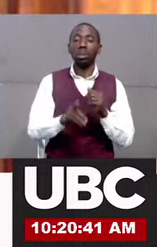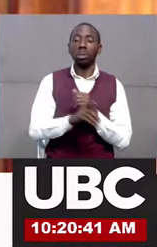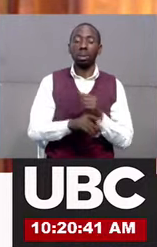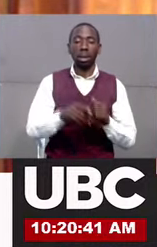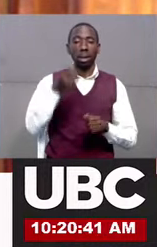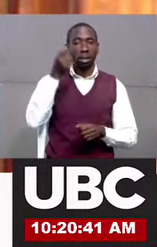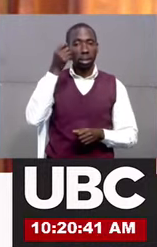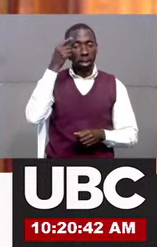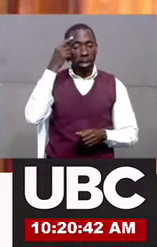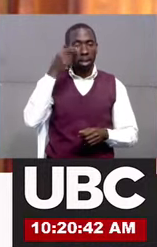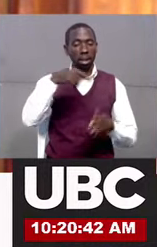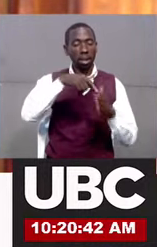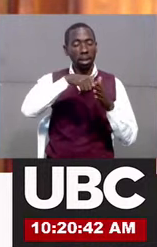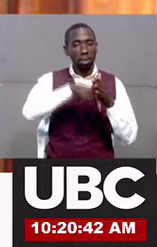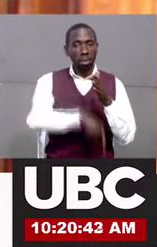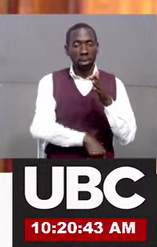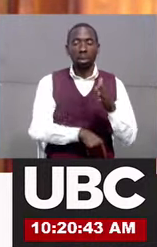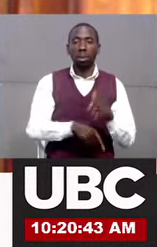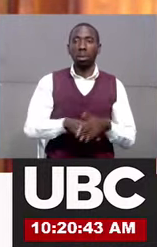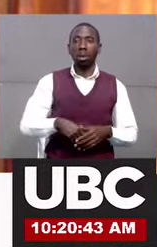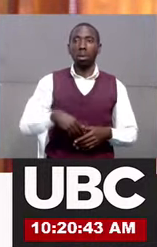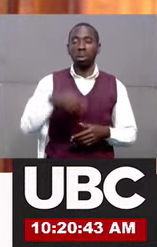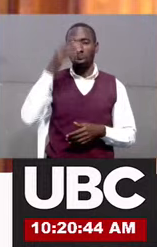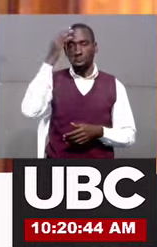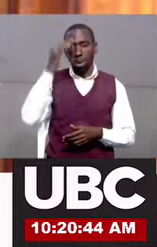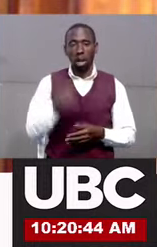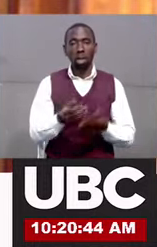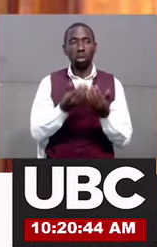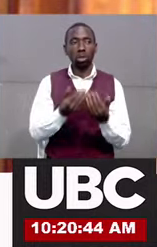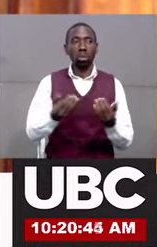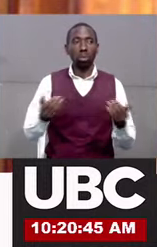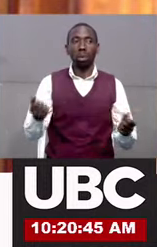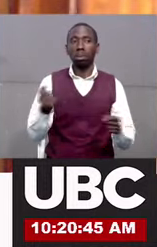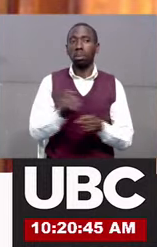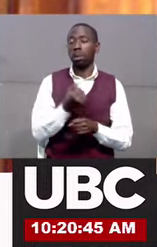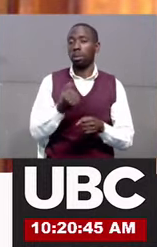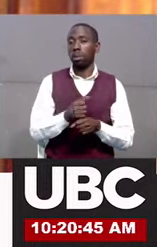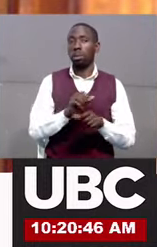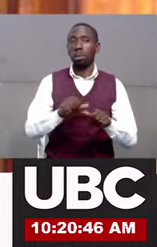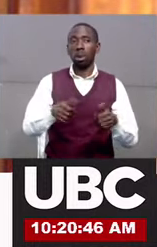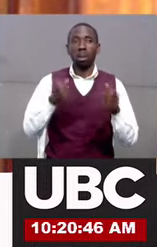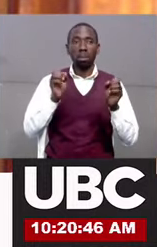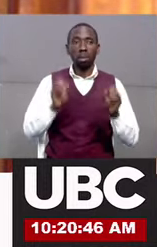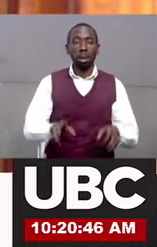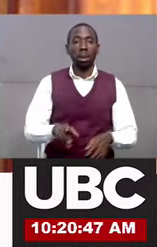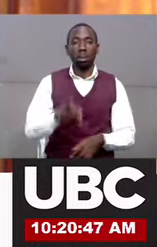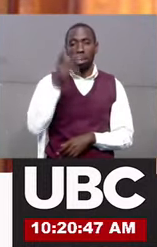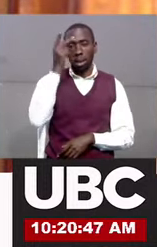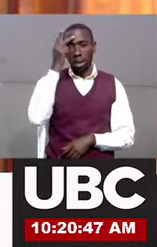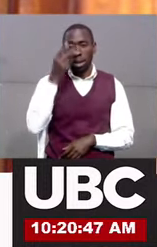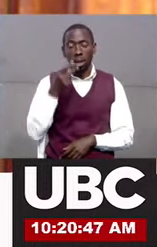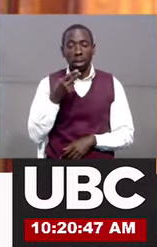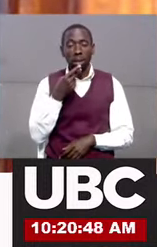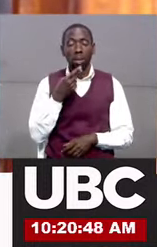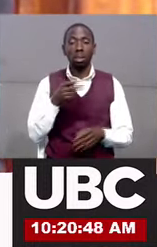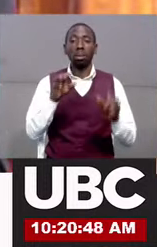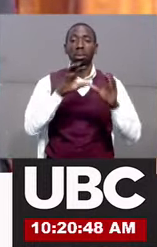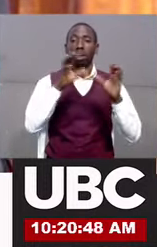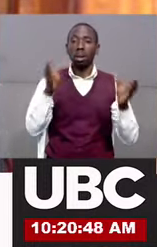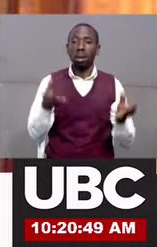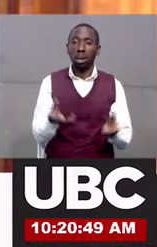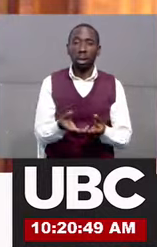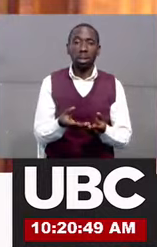deep causes of poor performance by these children. Parents world over in this country